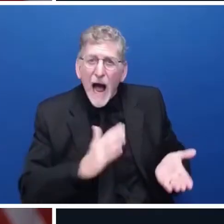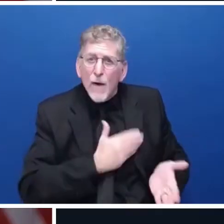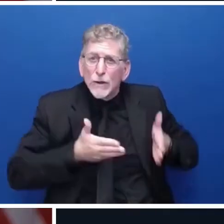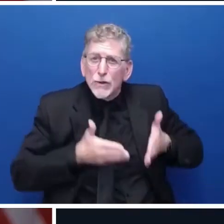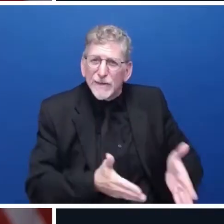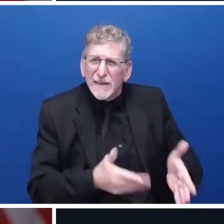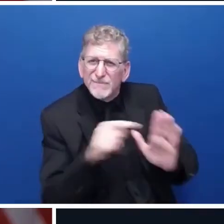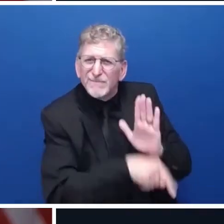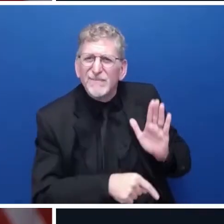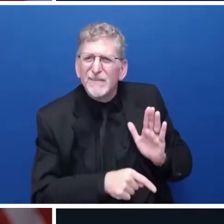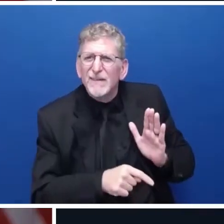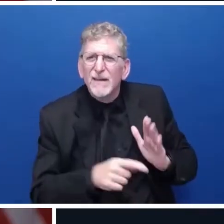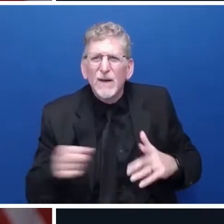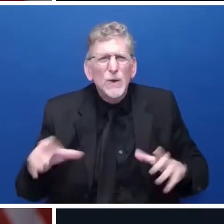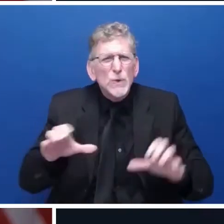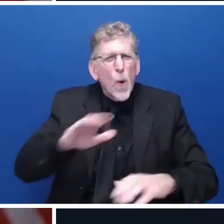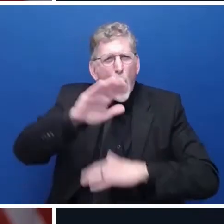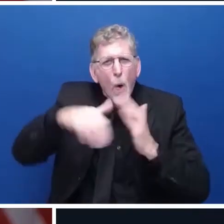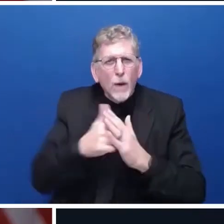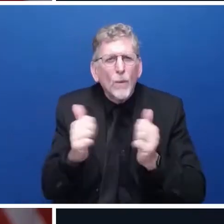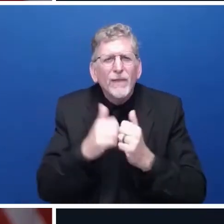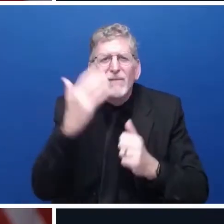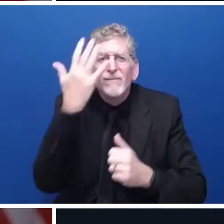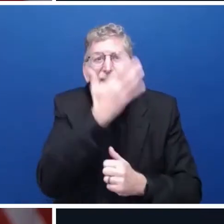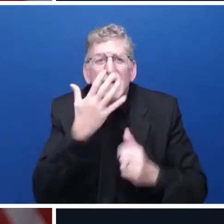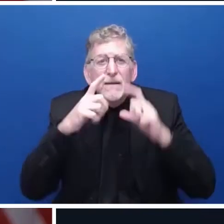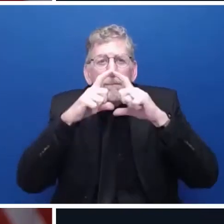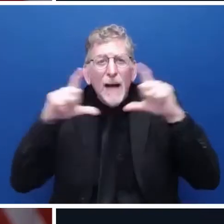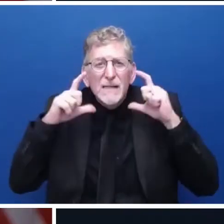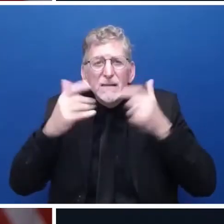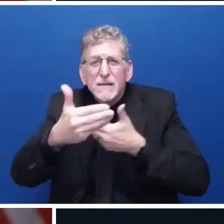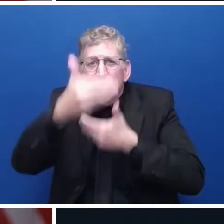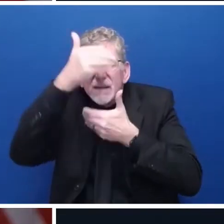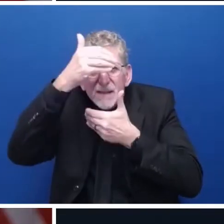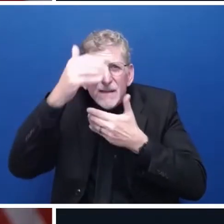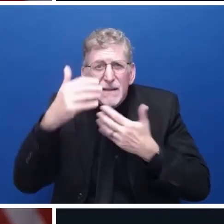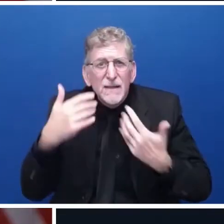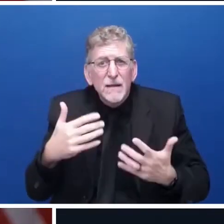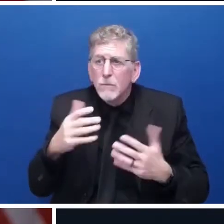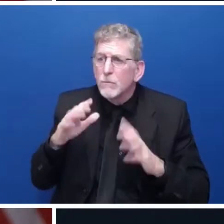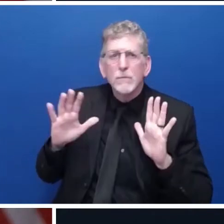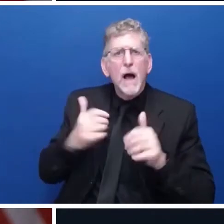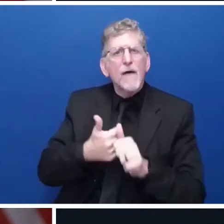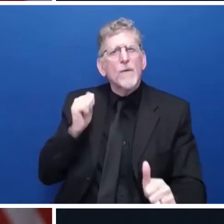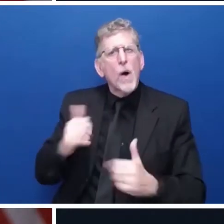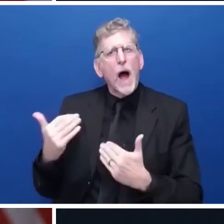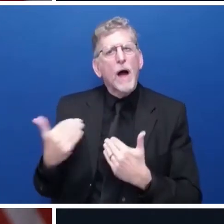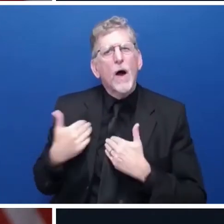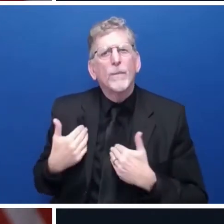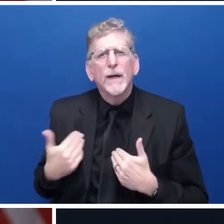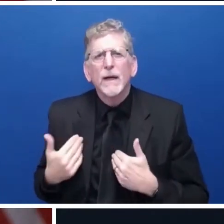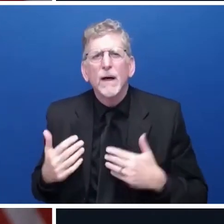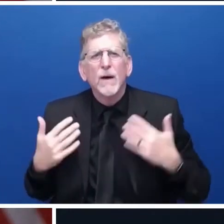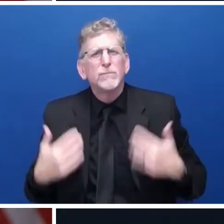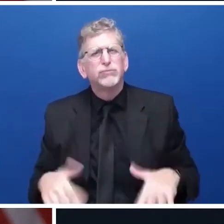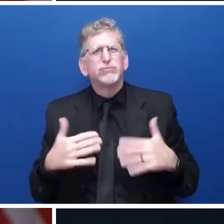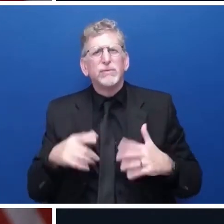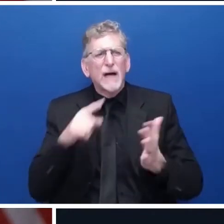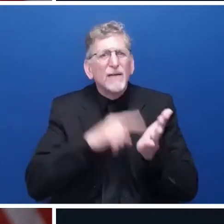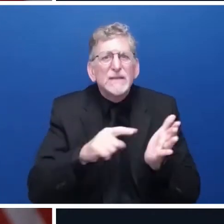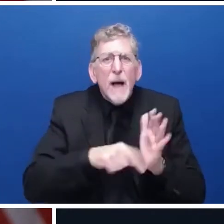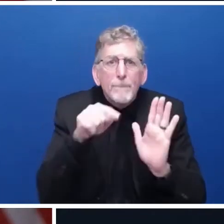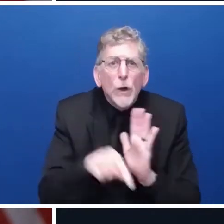crimes against children, or the criminals defrauding seniors of their life savings. Our president told us tonight that we are